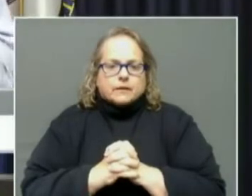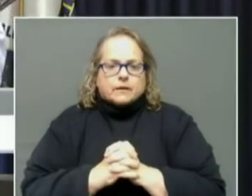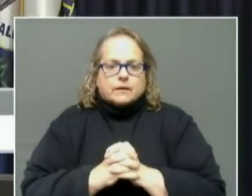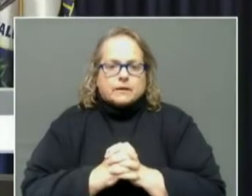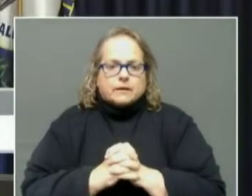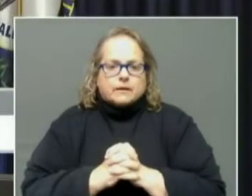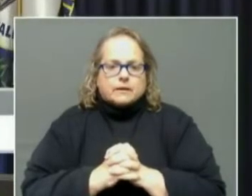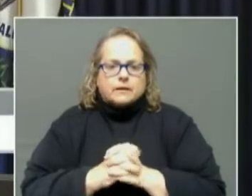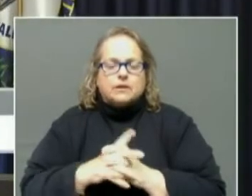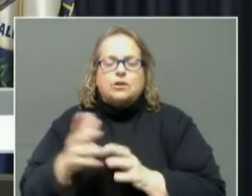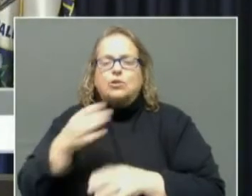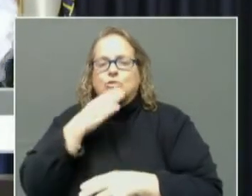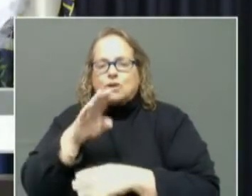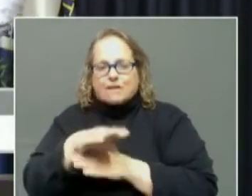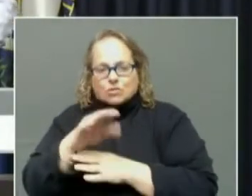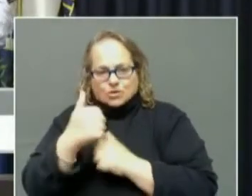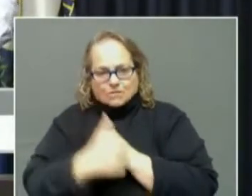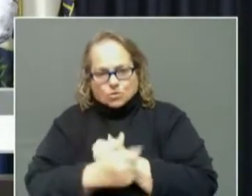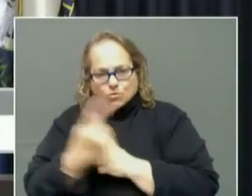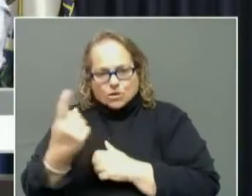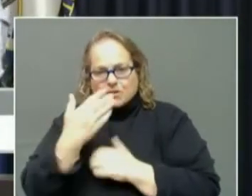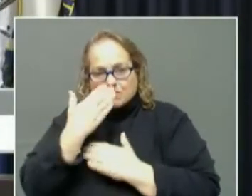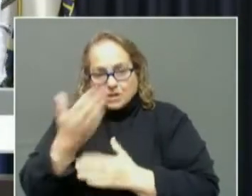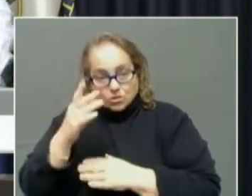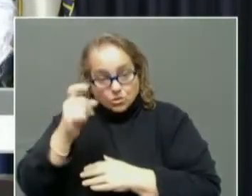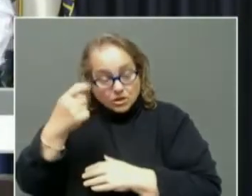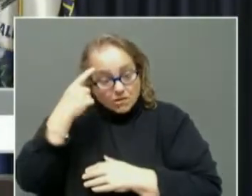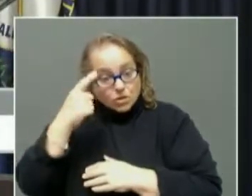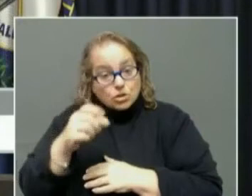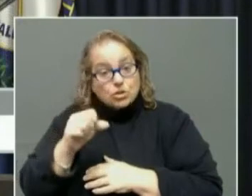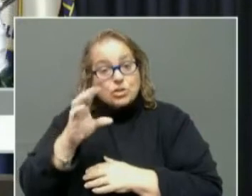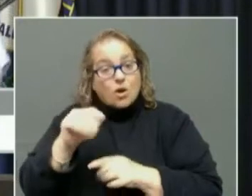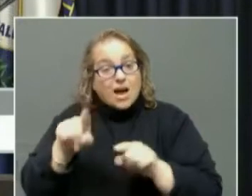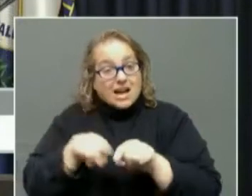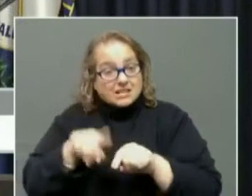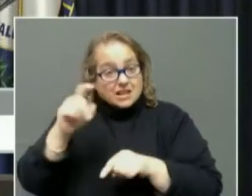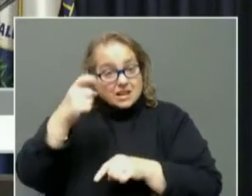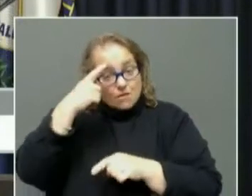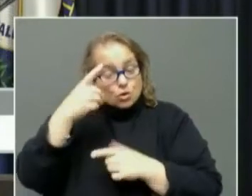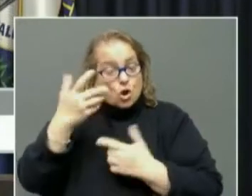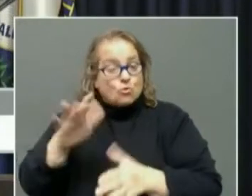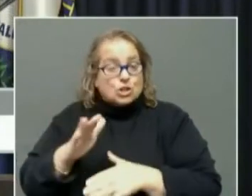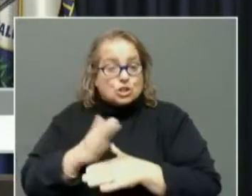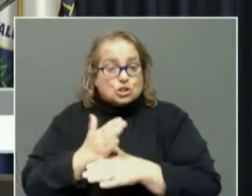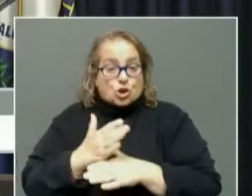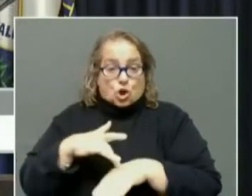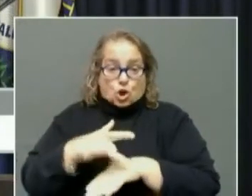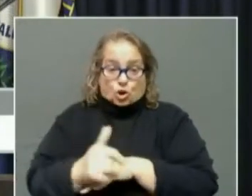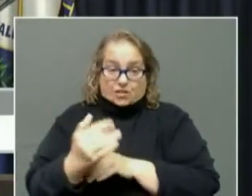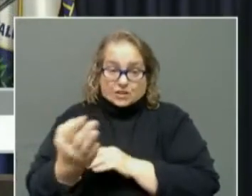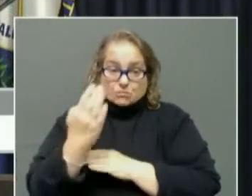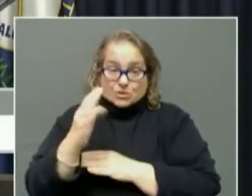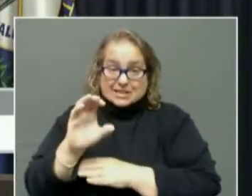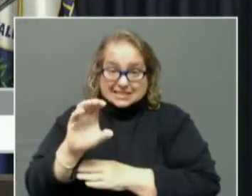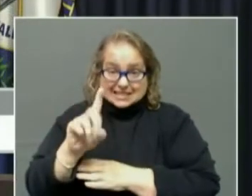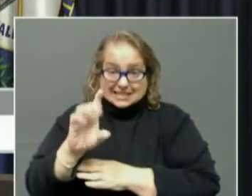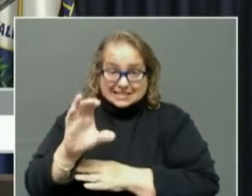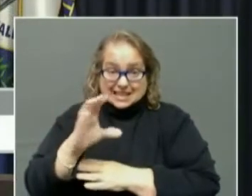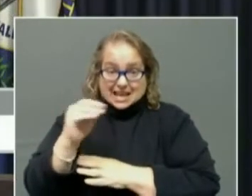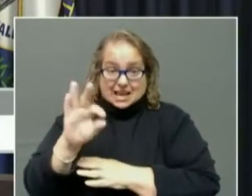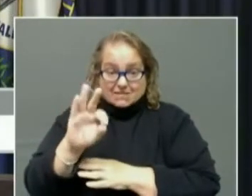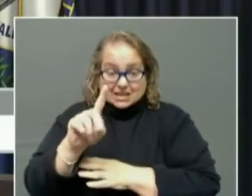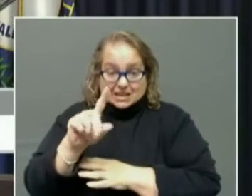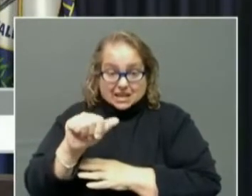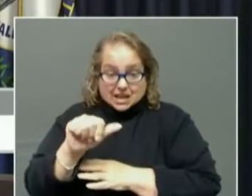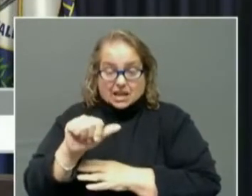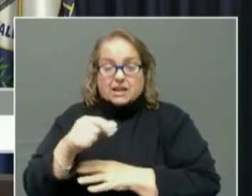Good afternoon, everyone. Thank you, Governor. So as the governor has already shared, early this morning, the CDC and FDA issued a joint